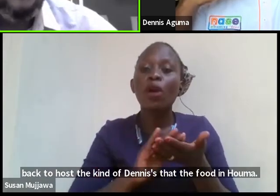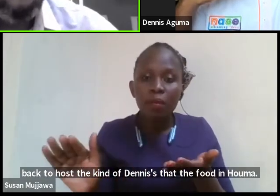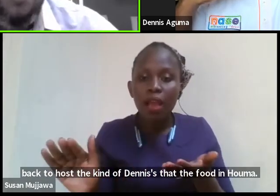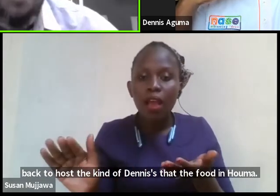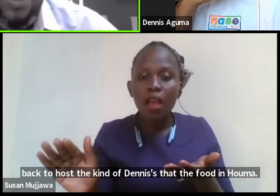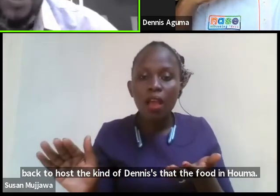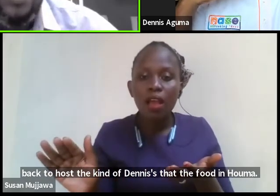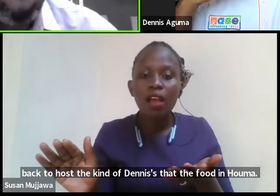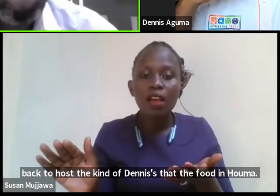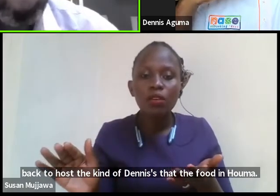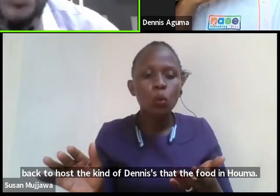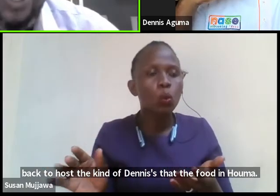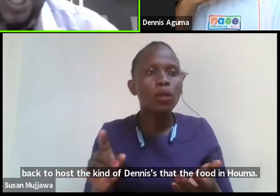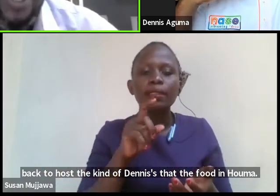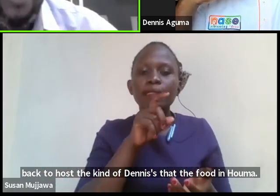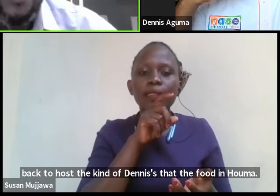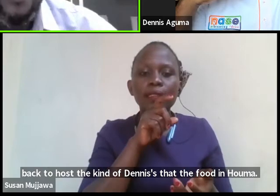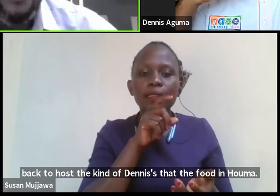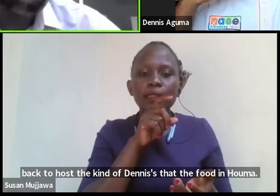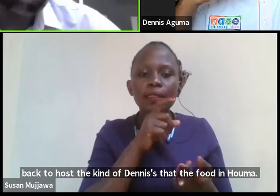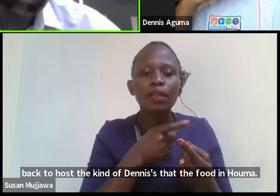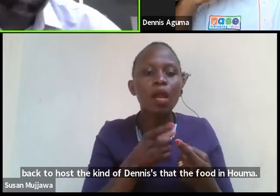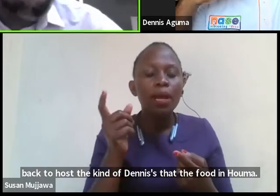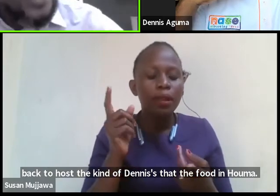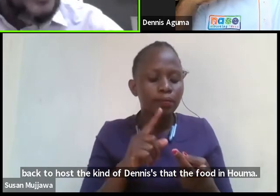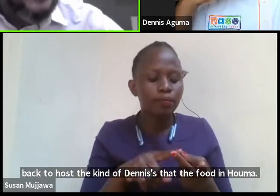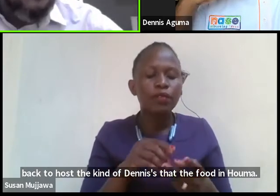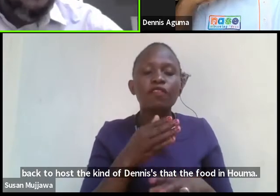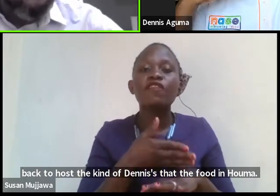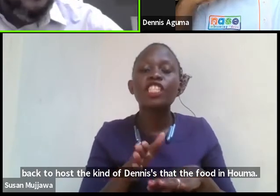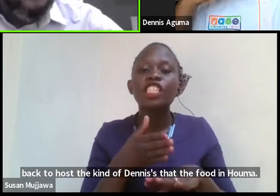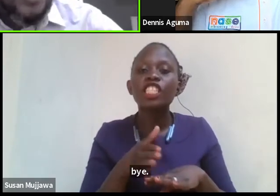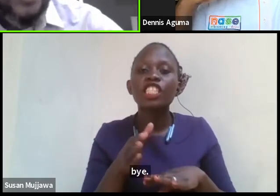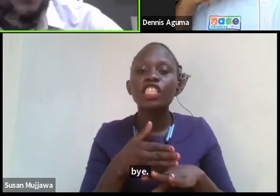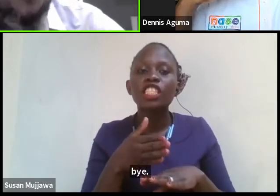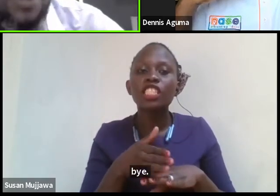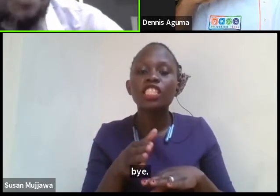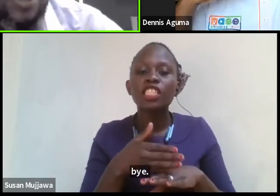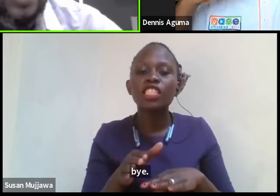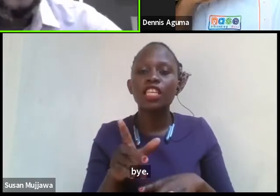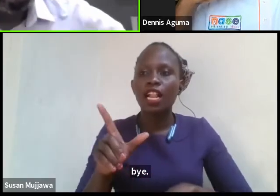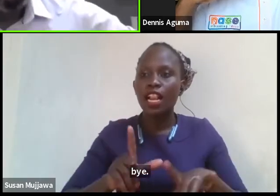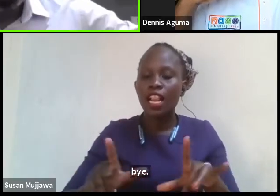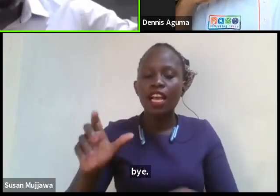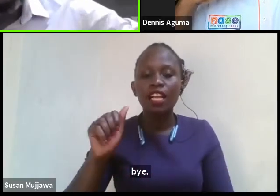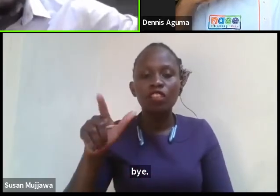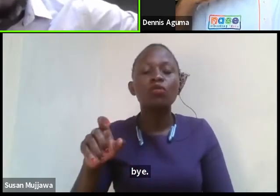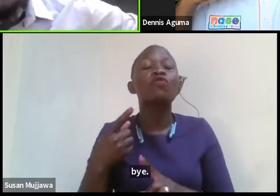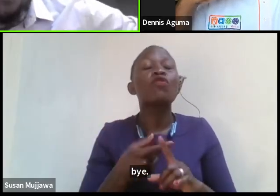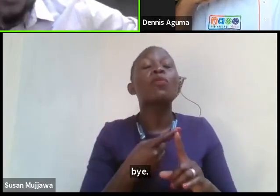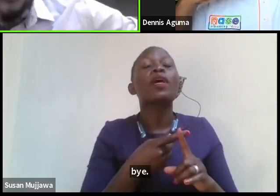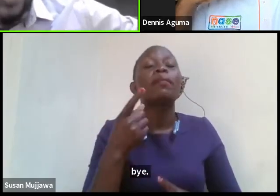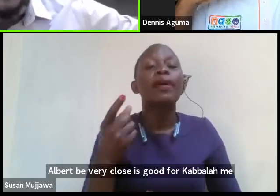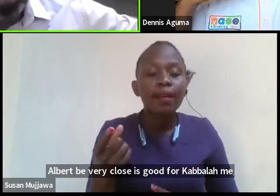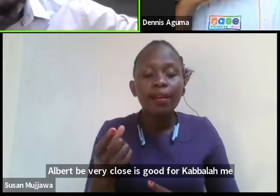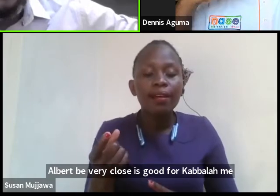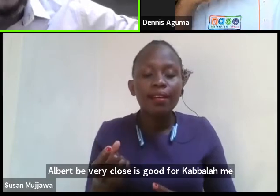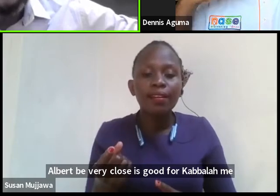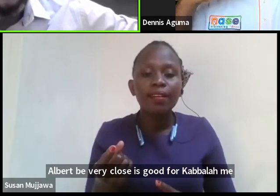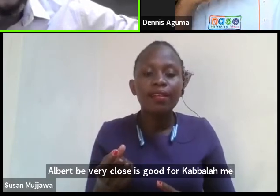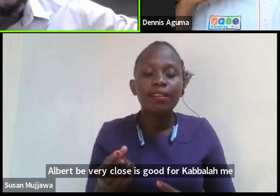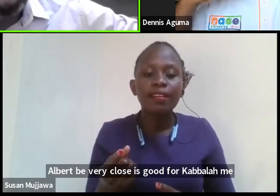chicken is got from Kampala. Fish, despite Lake Albert being very close, is got from Kampala. Most